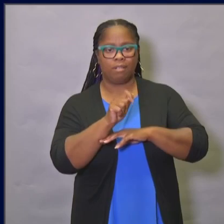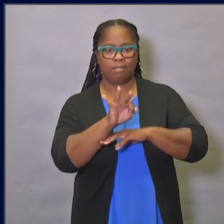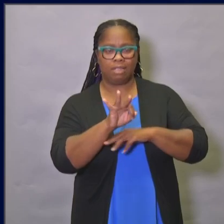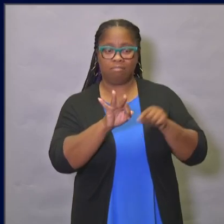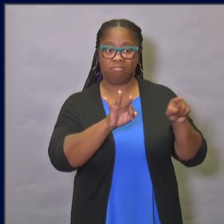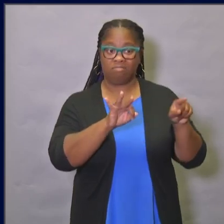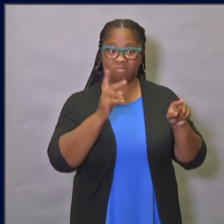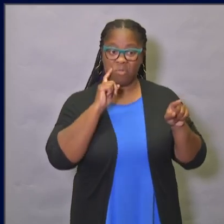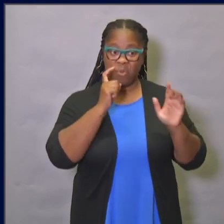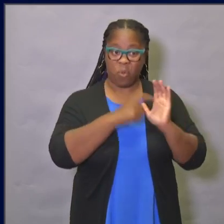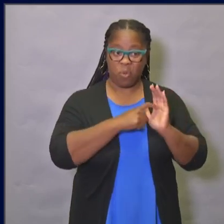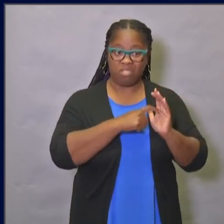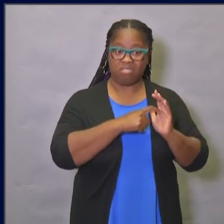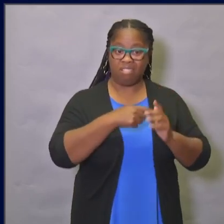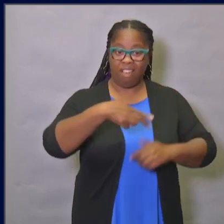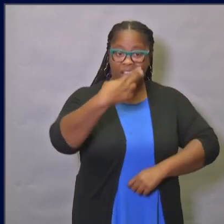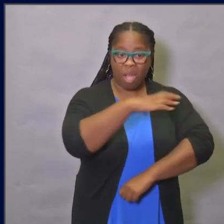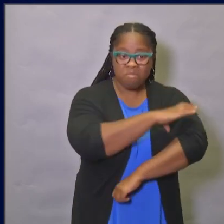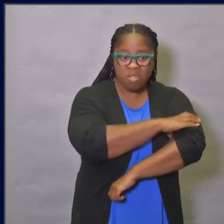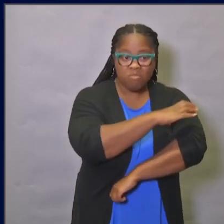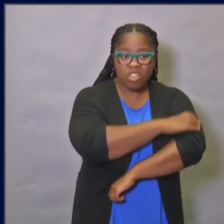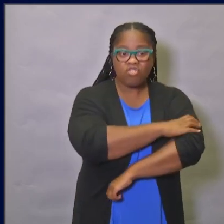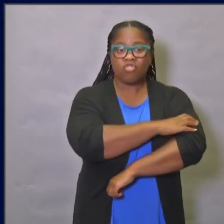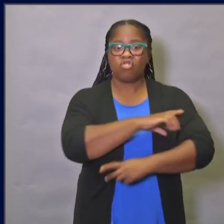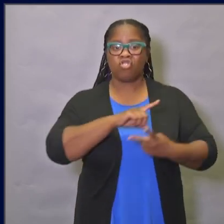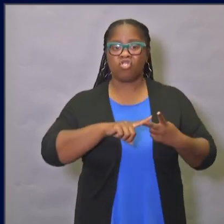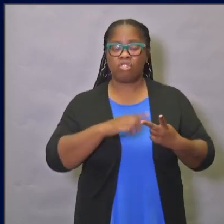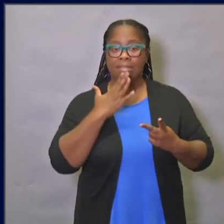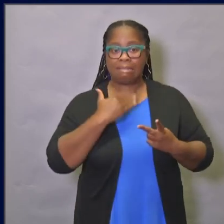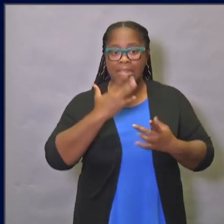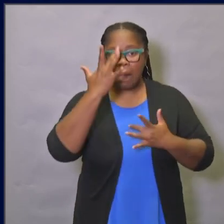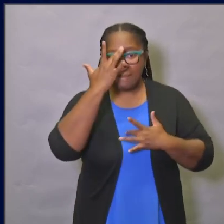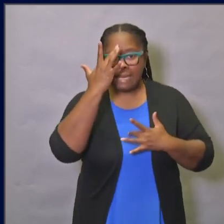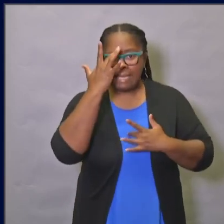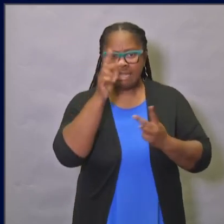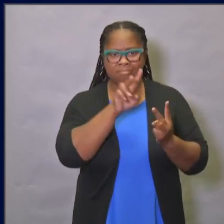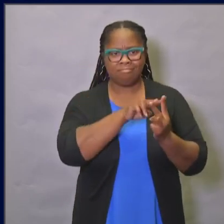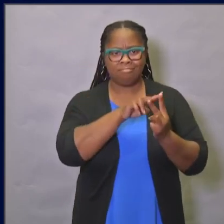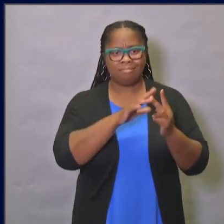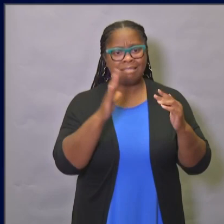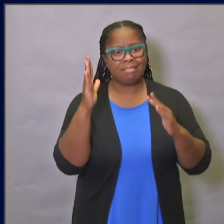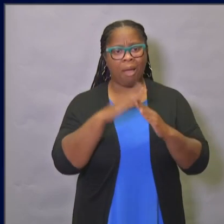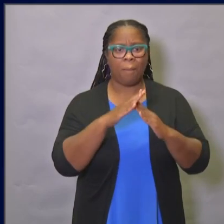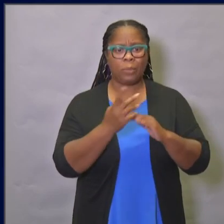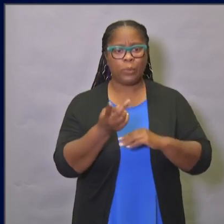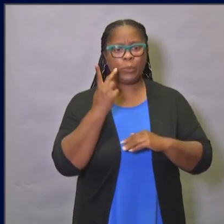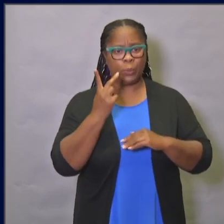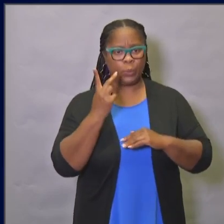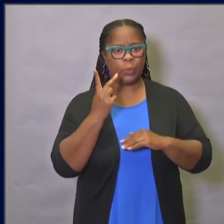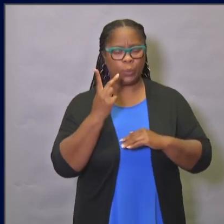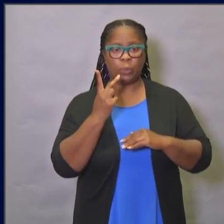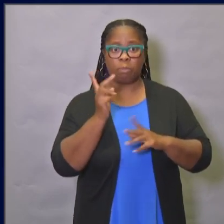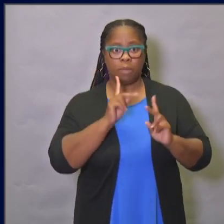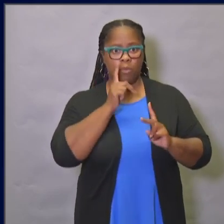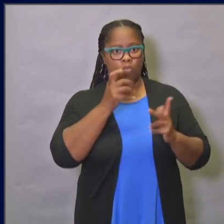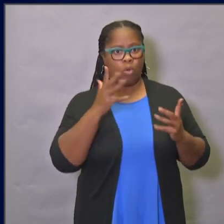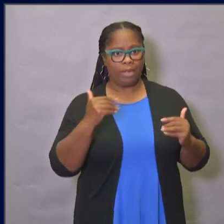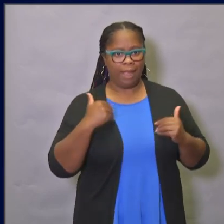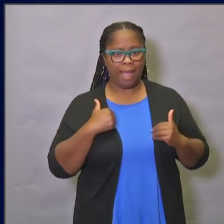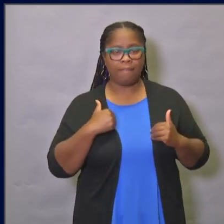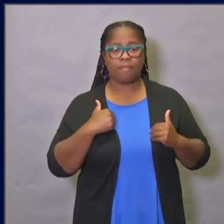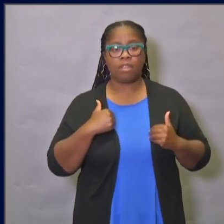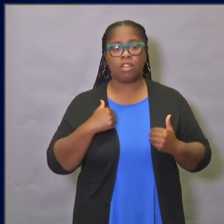health conditions among people in LA County who passed away from COVID-19. Neurologic conditions